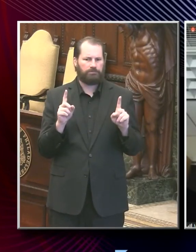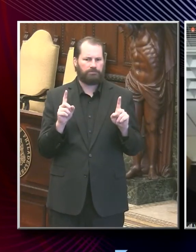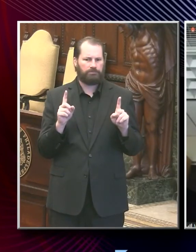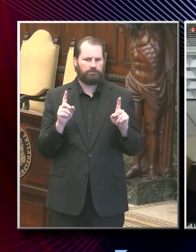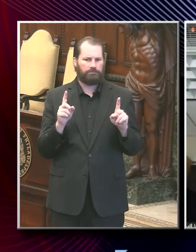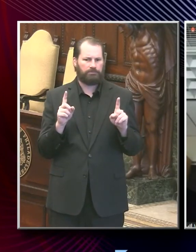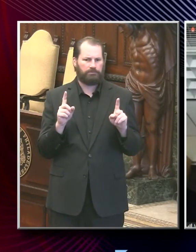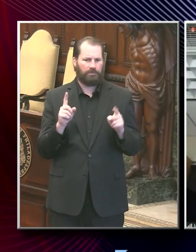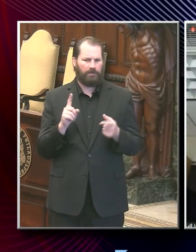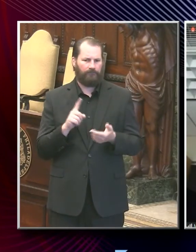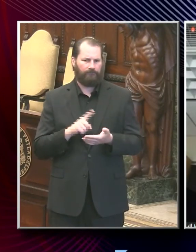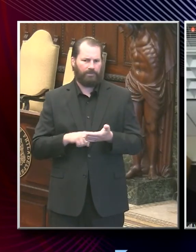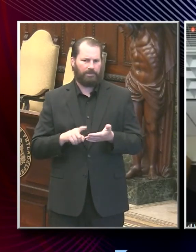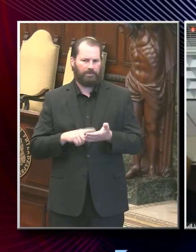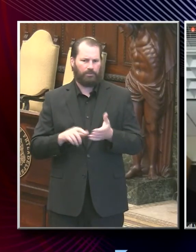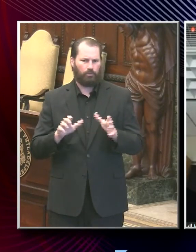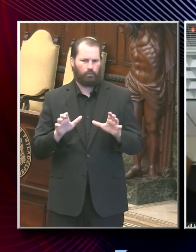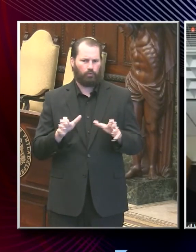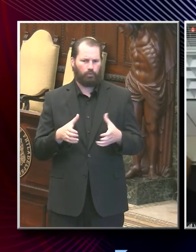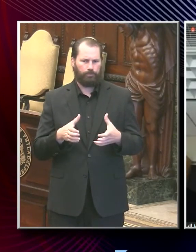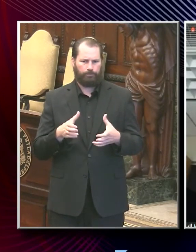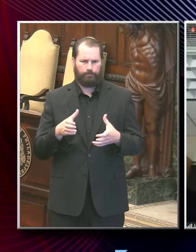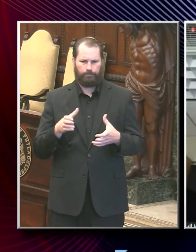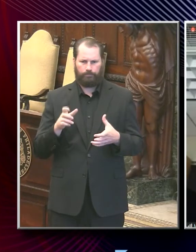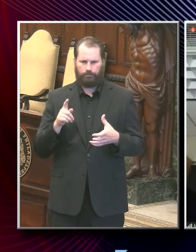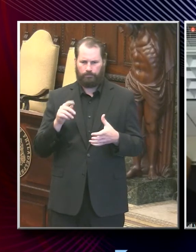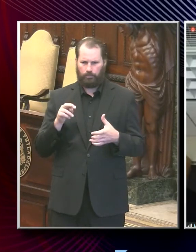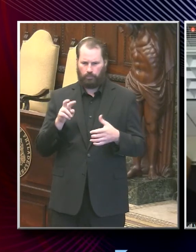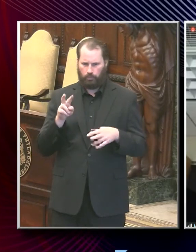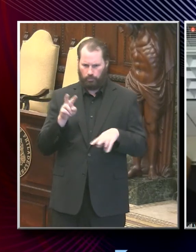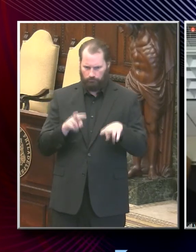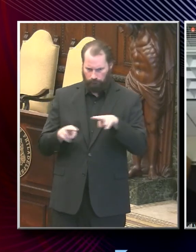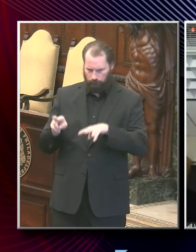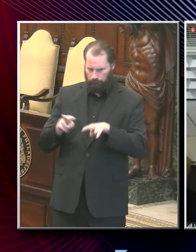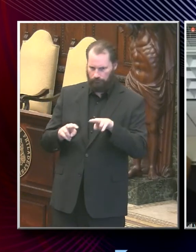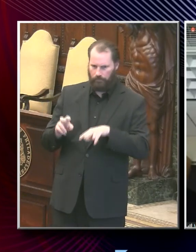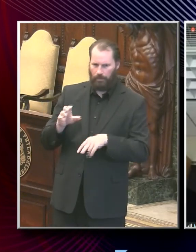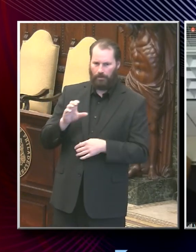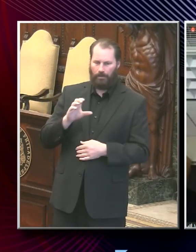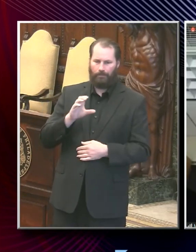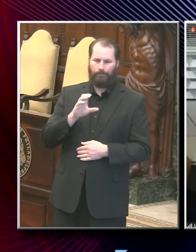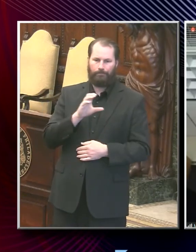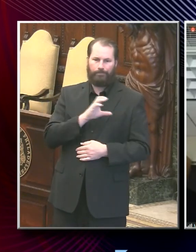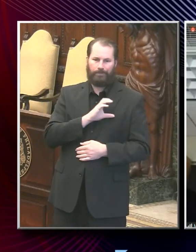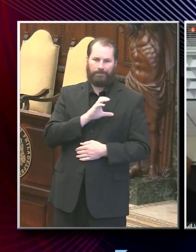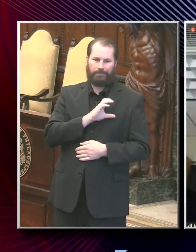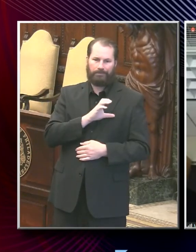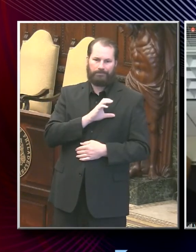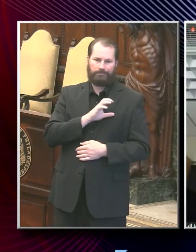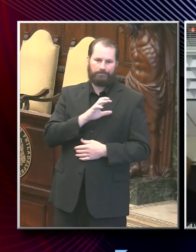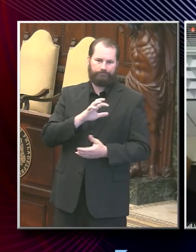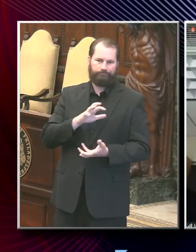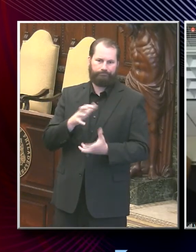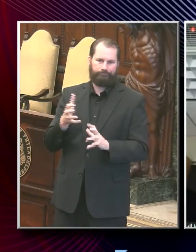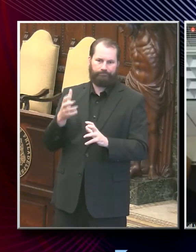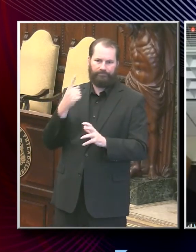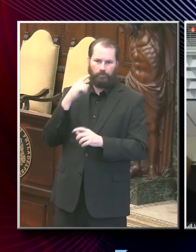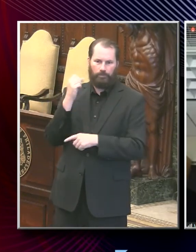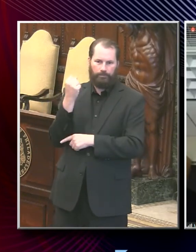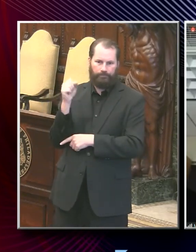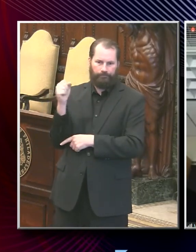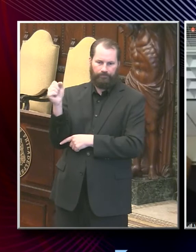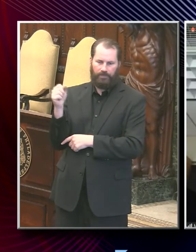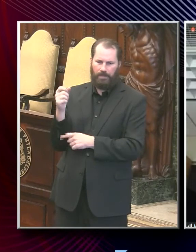look at, the police involved incidents with protesters, including the incident on 676. Can you tell me where you are with